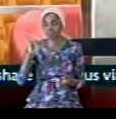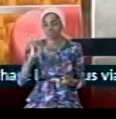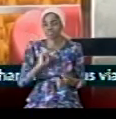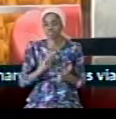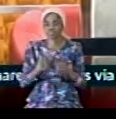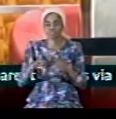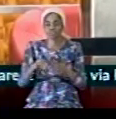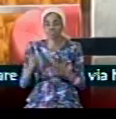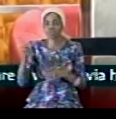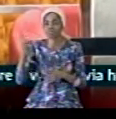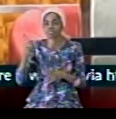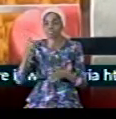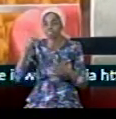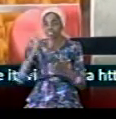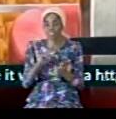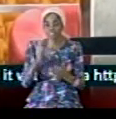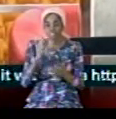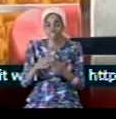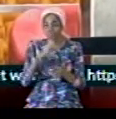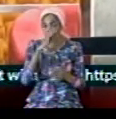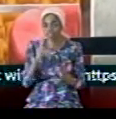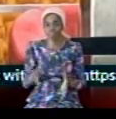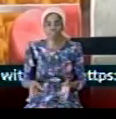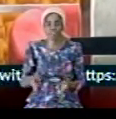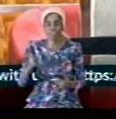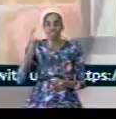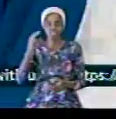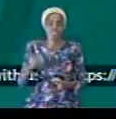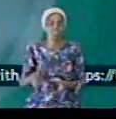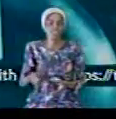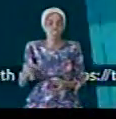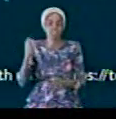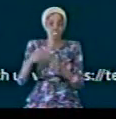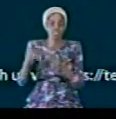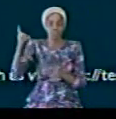more and more unto his glory in the mighty name of Jesus.